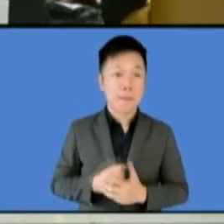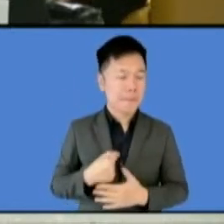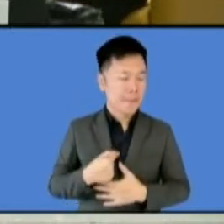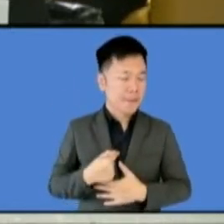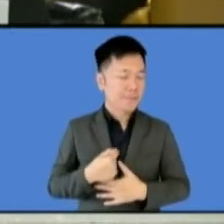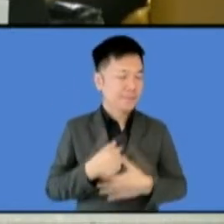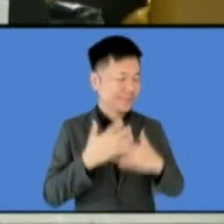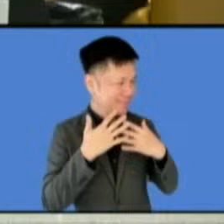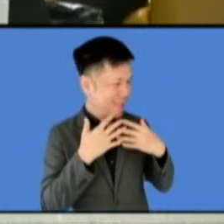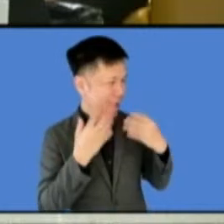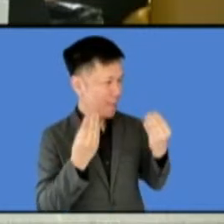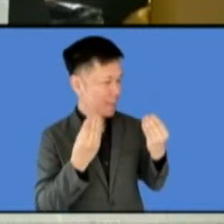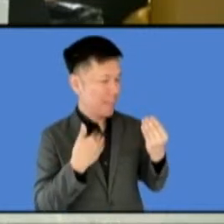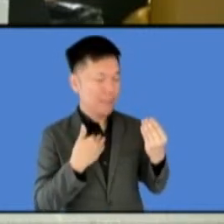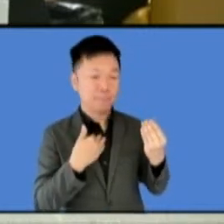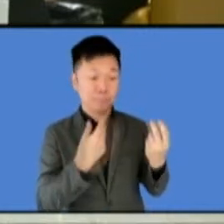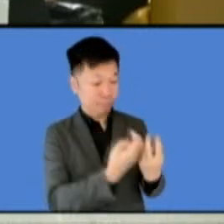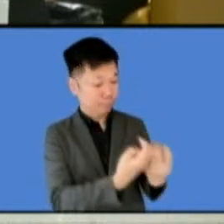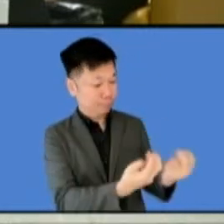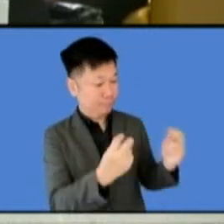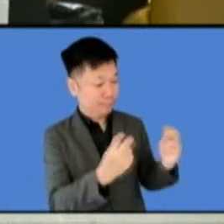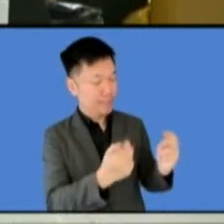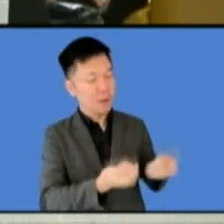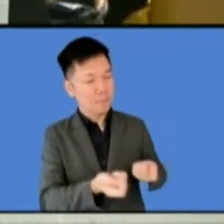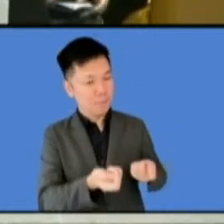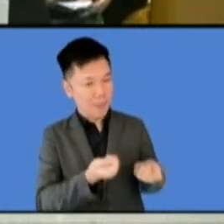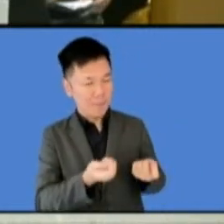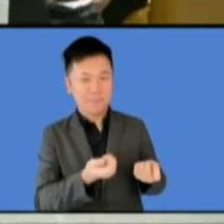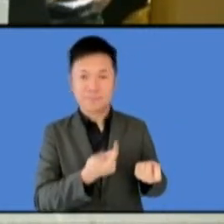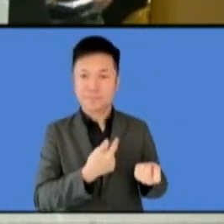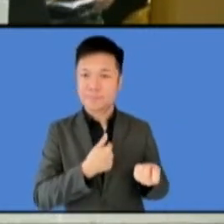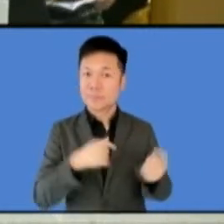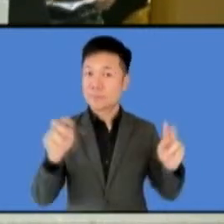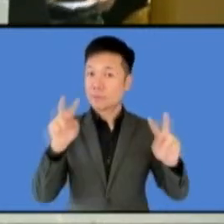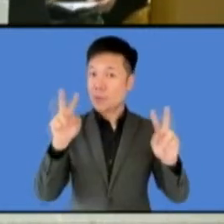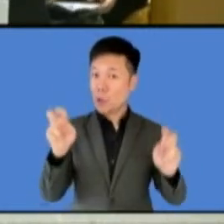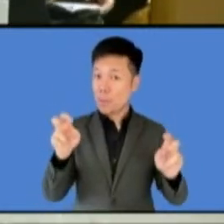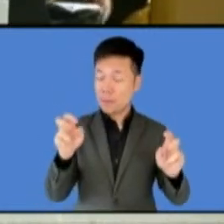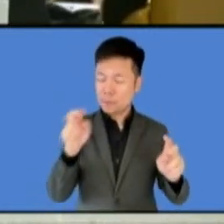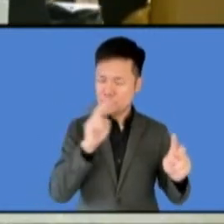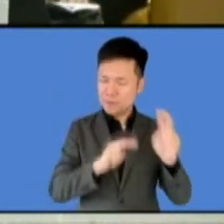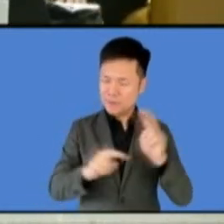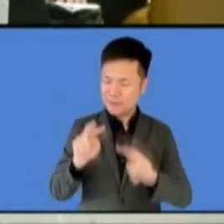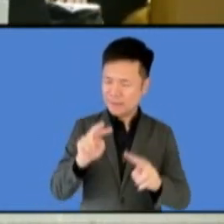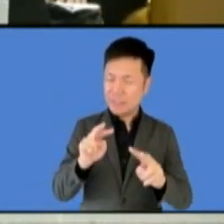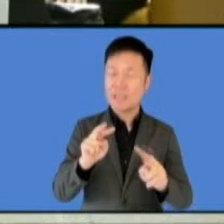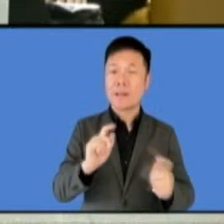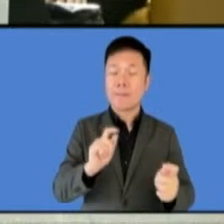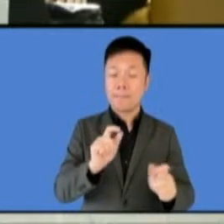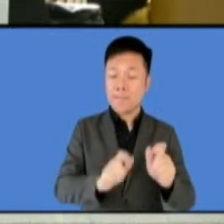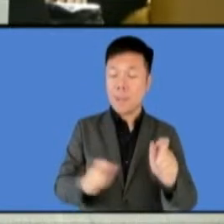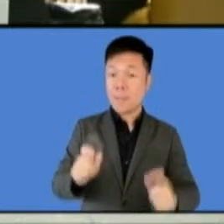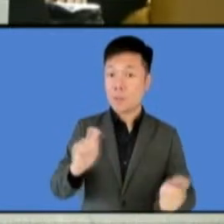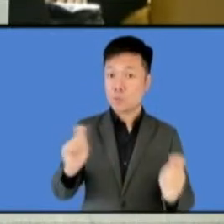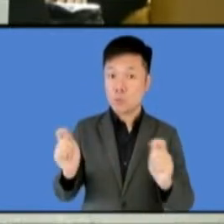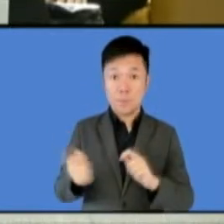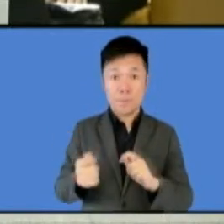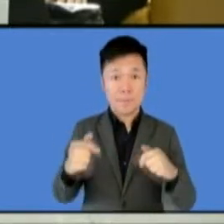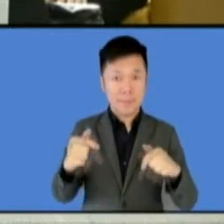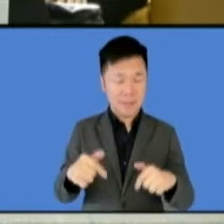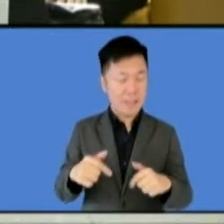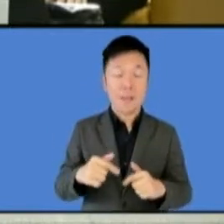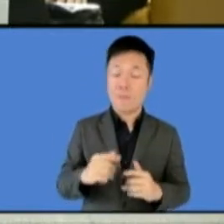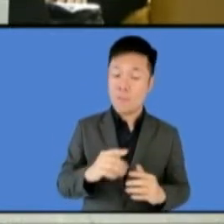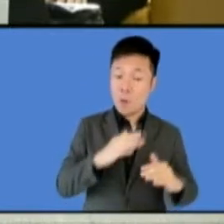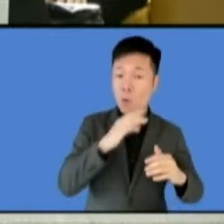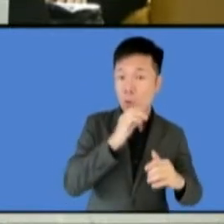this roundtable on assessing demographic trends and intergenerational relations in Asia and the